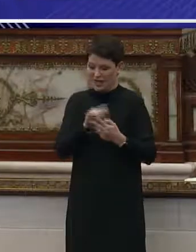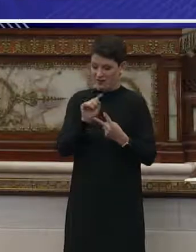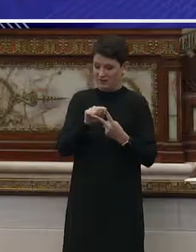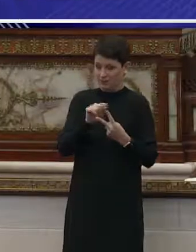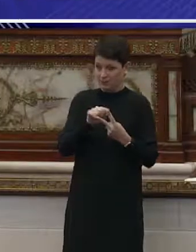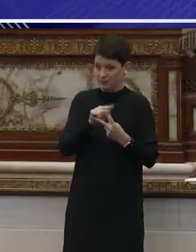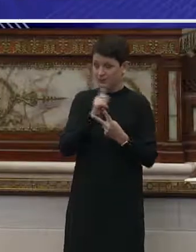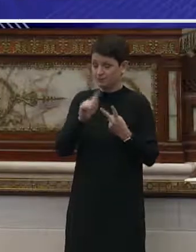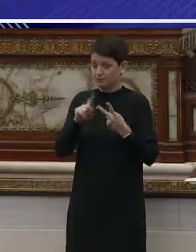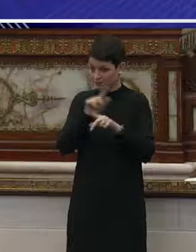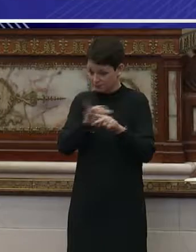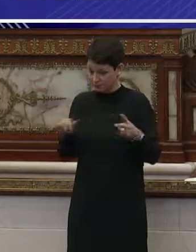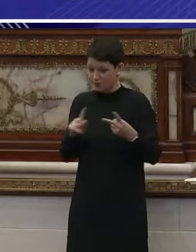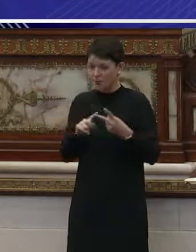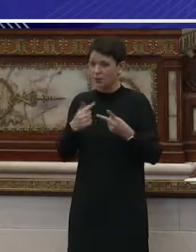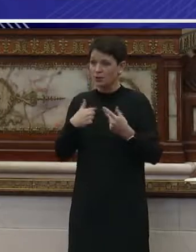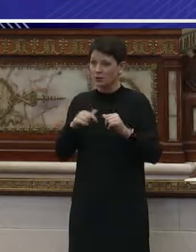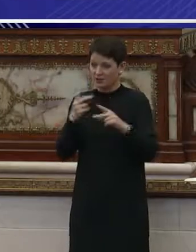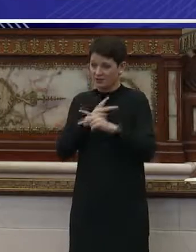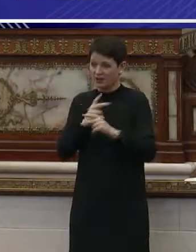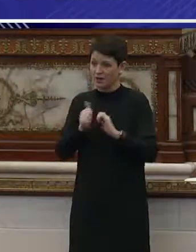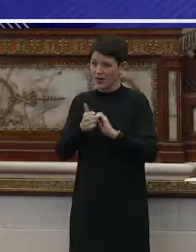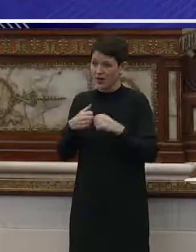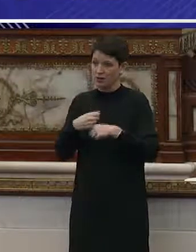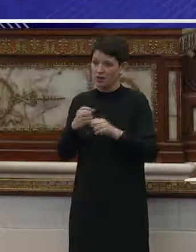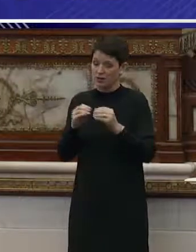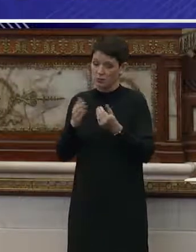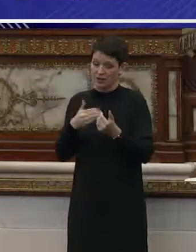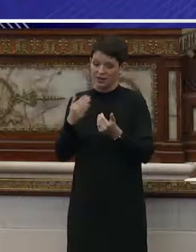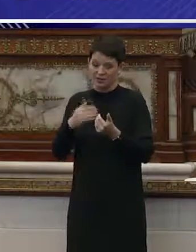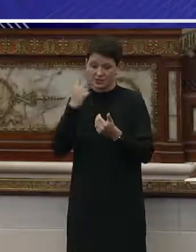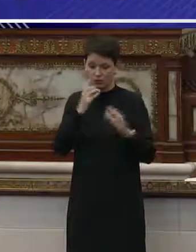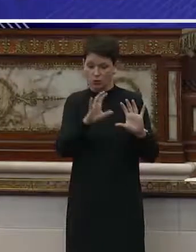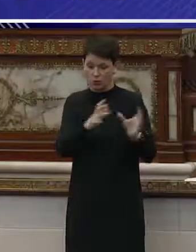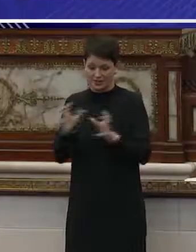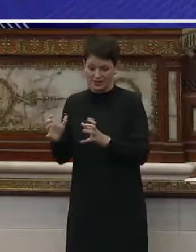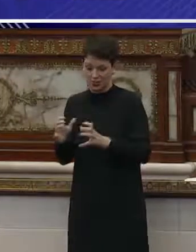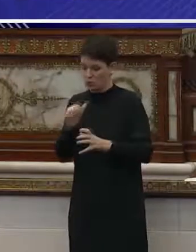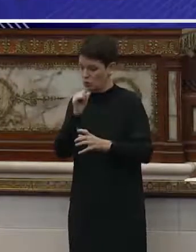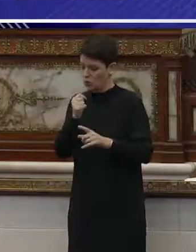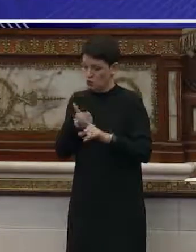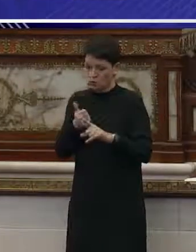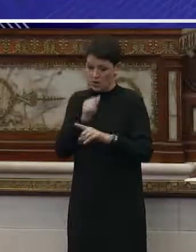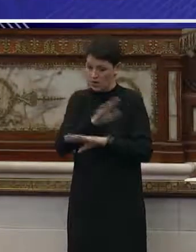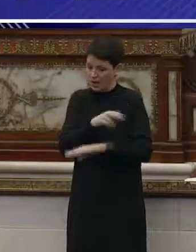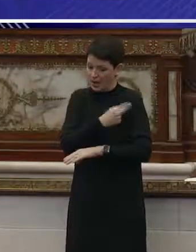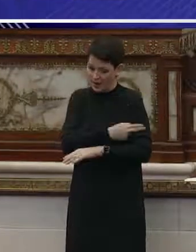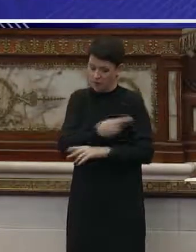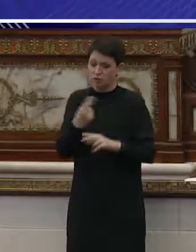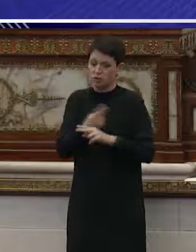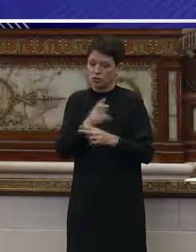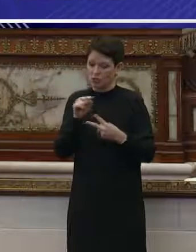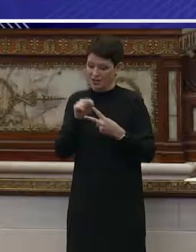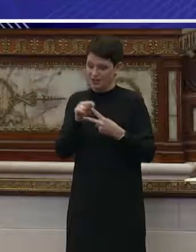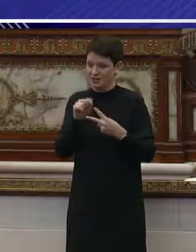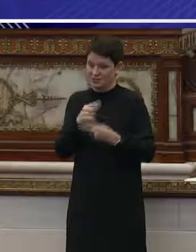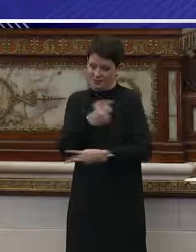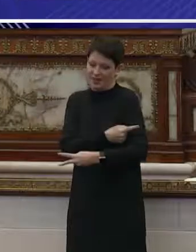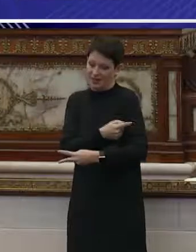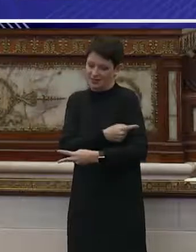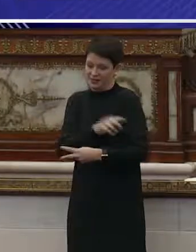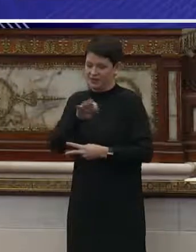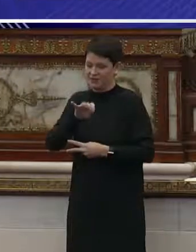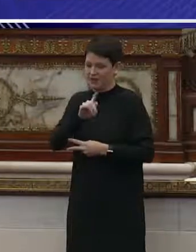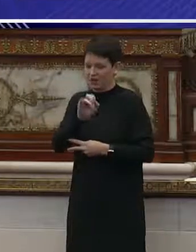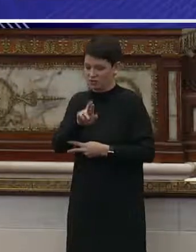are trying to figure out ways to make it easier for organizations that are not hospitals to use that Pfizer